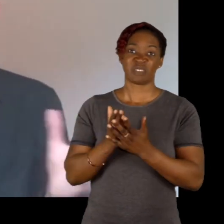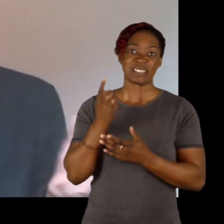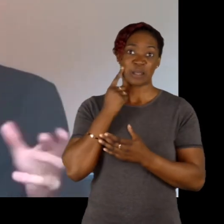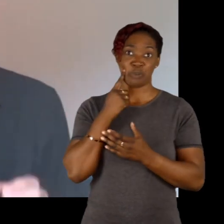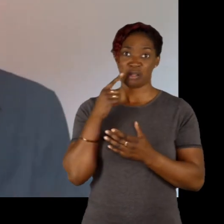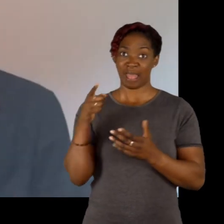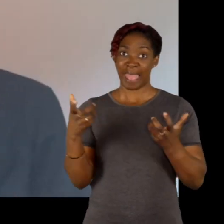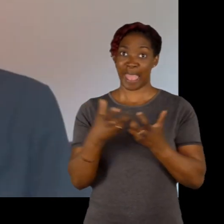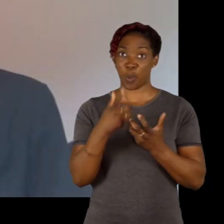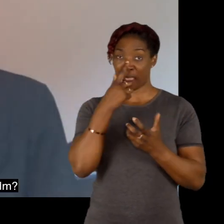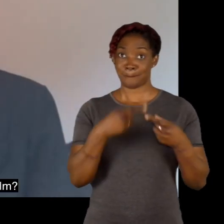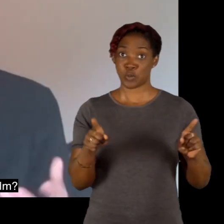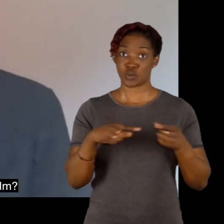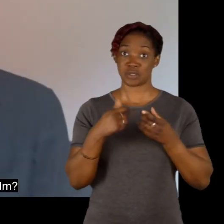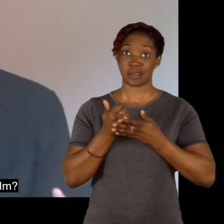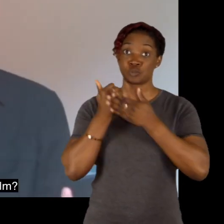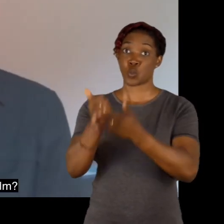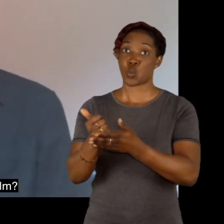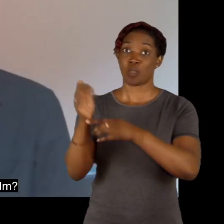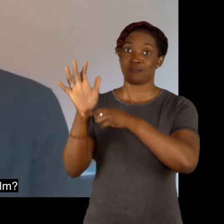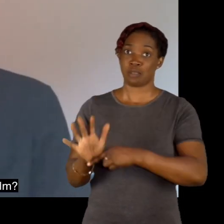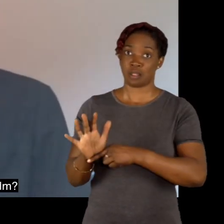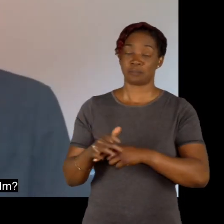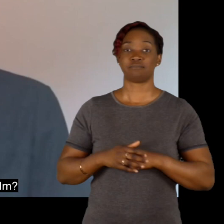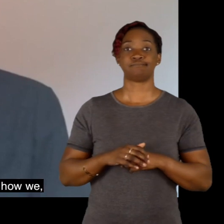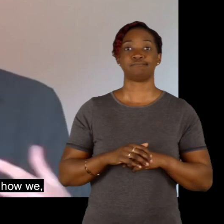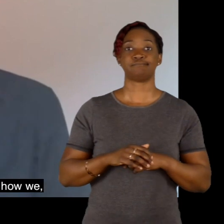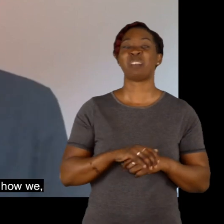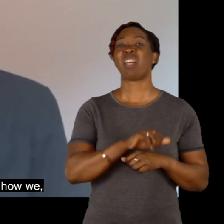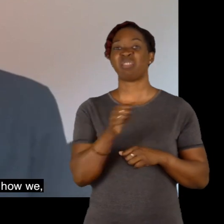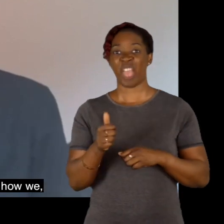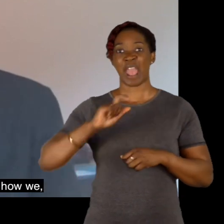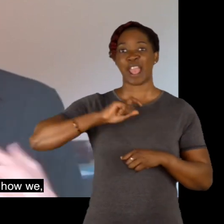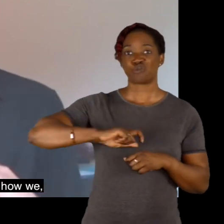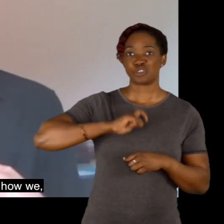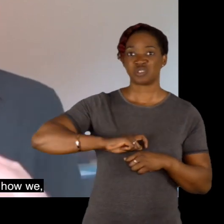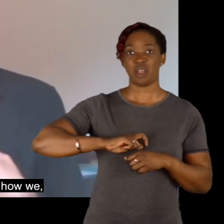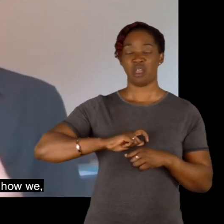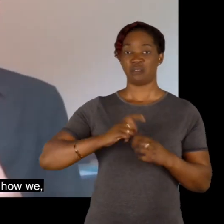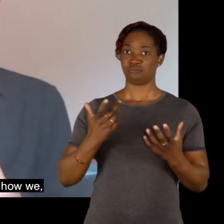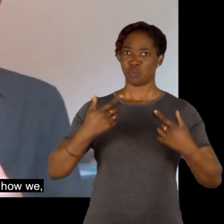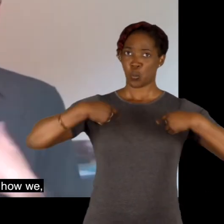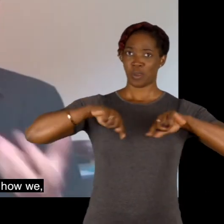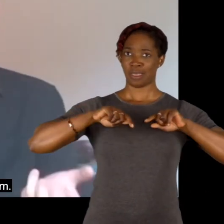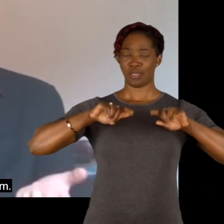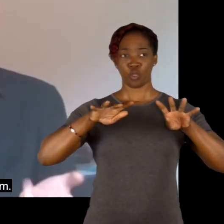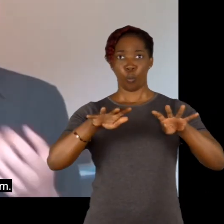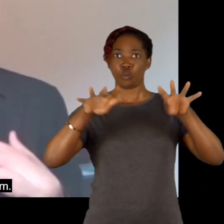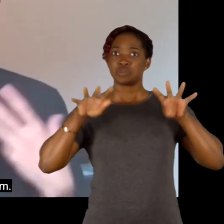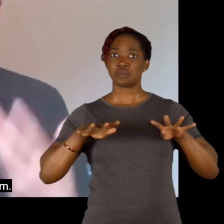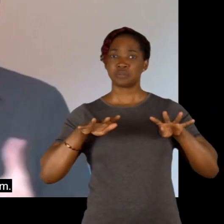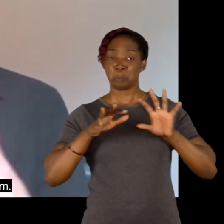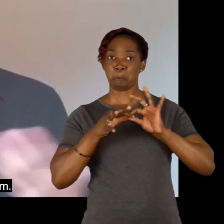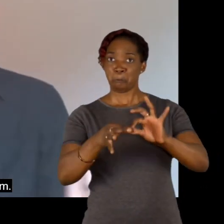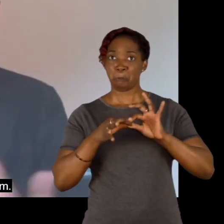put a little bit more simply, how can the music serve the film? Often we talk about characters and how we as